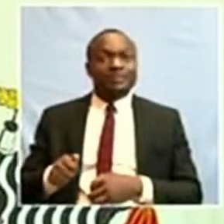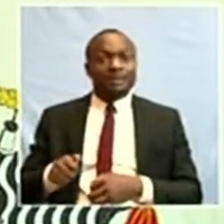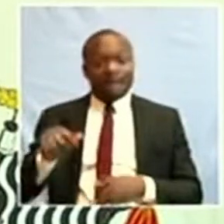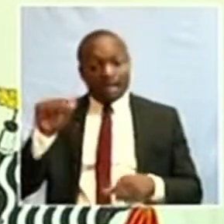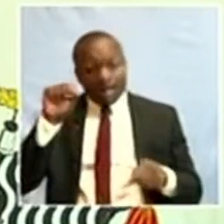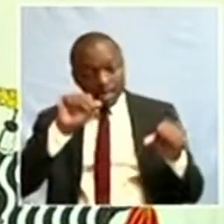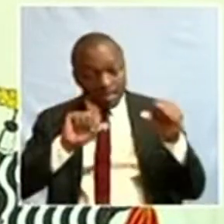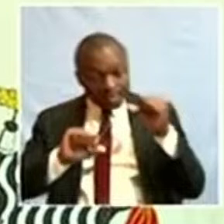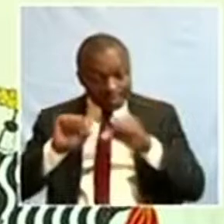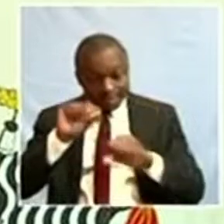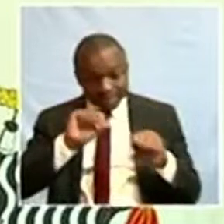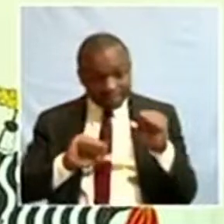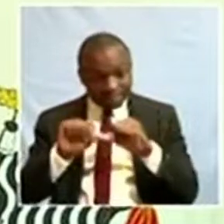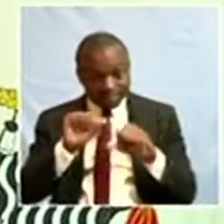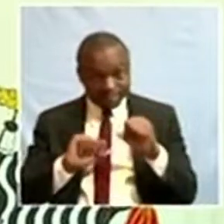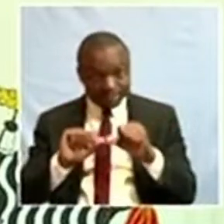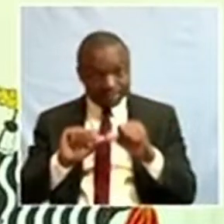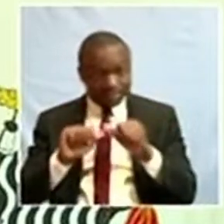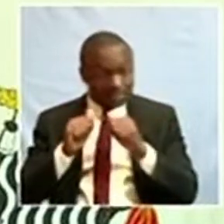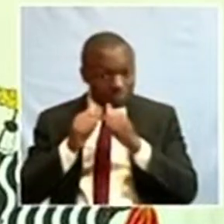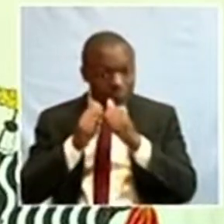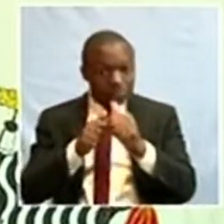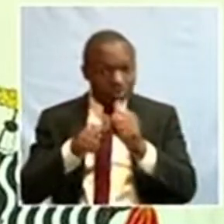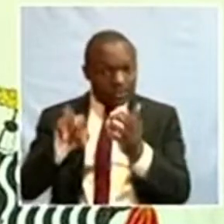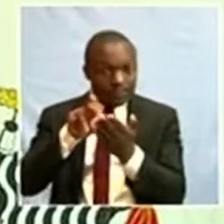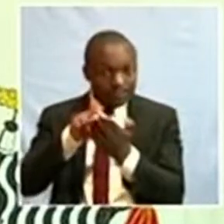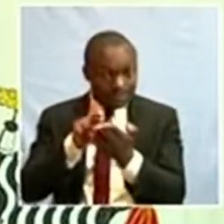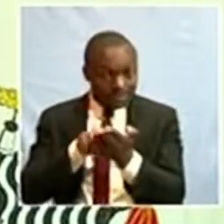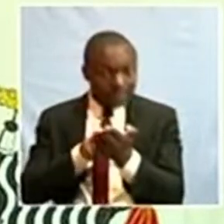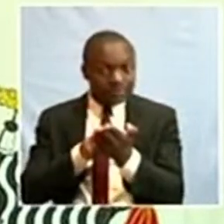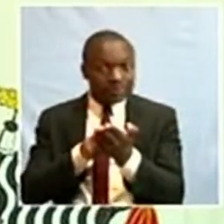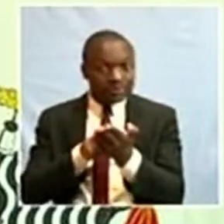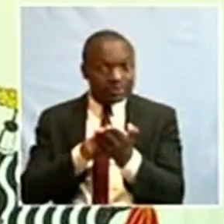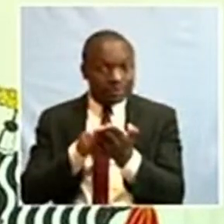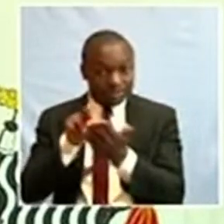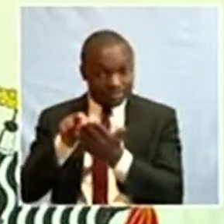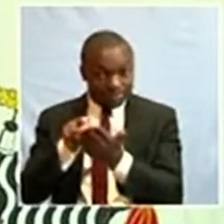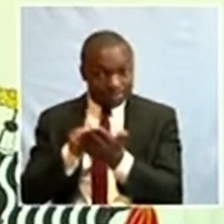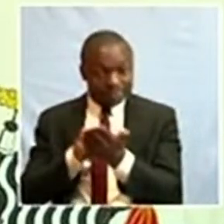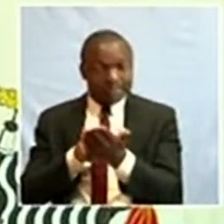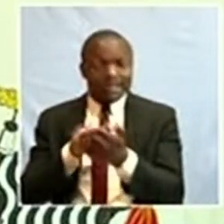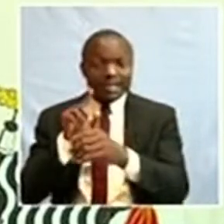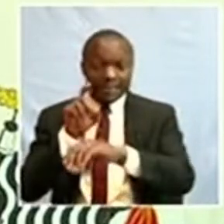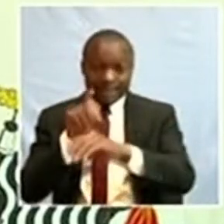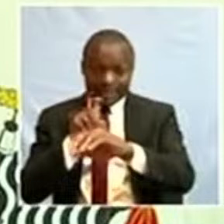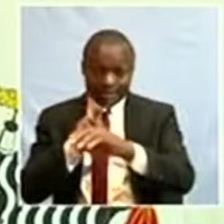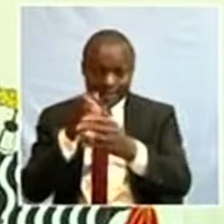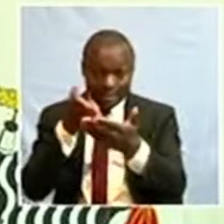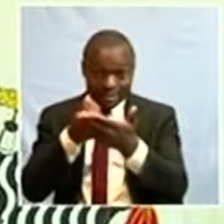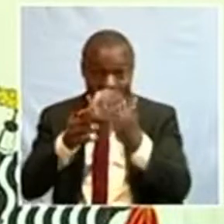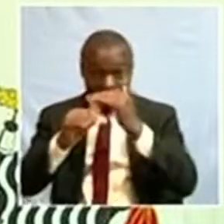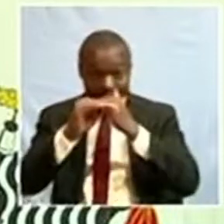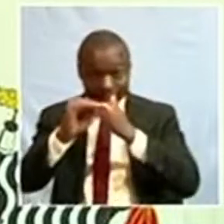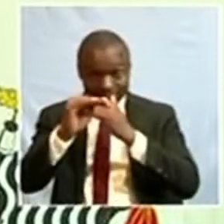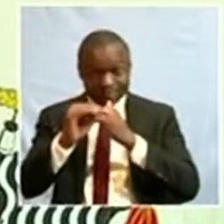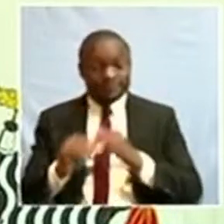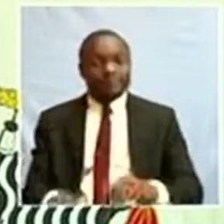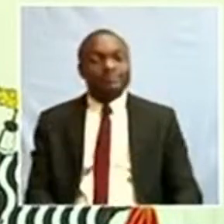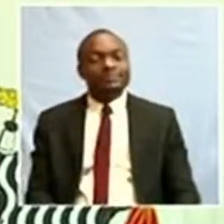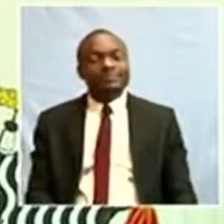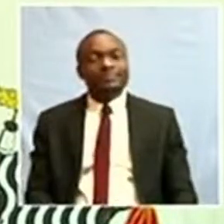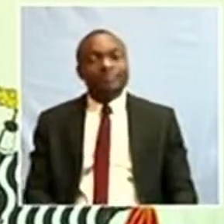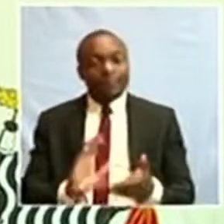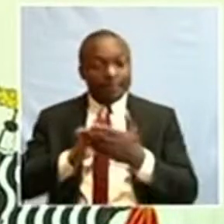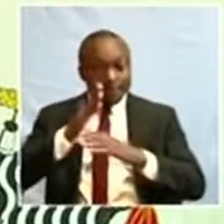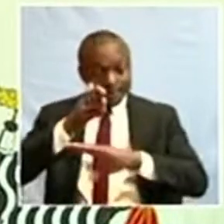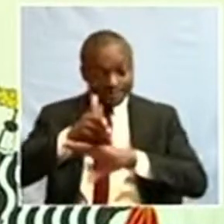assessing compliance to laws and regulations. And at this stage as well, this is where,